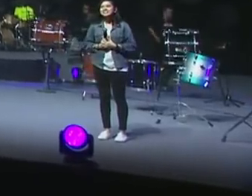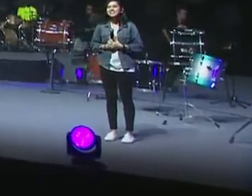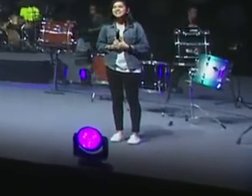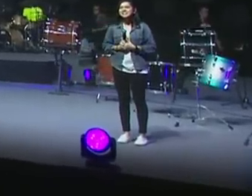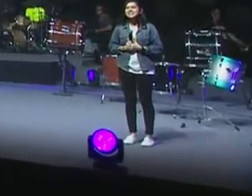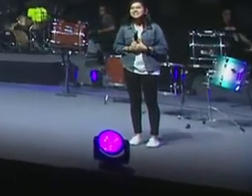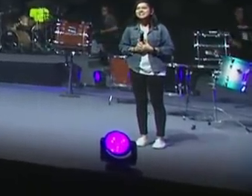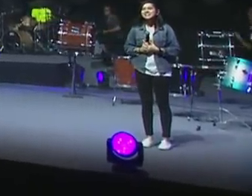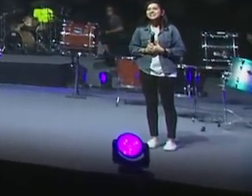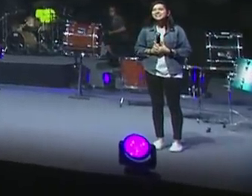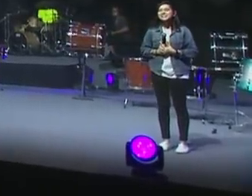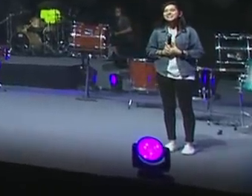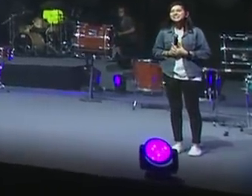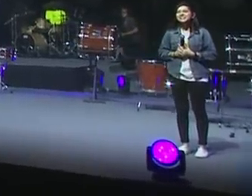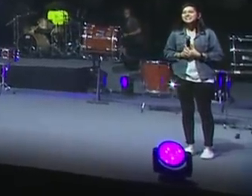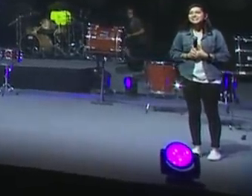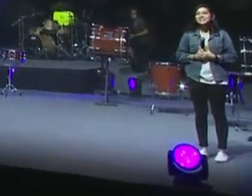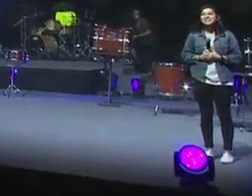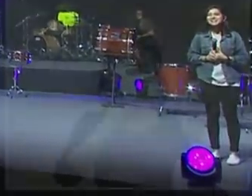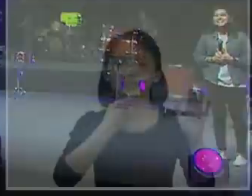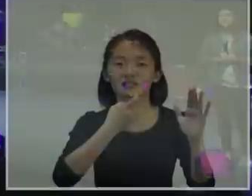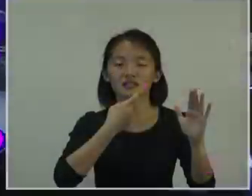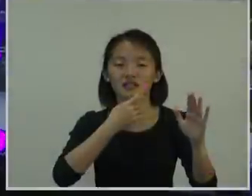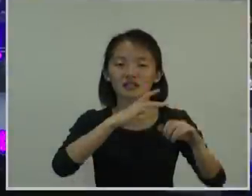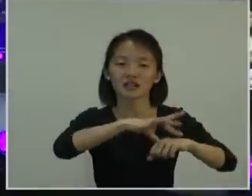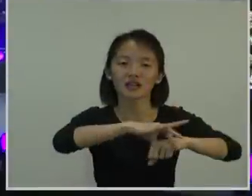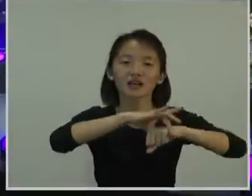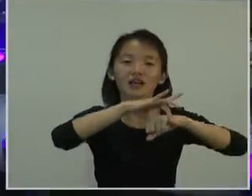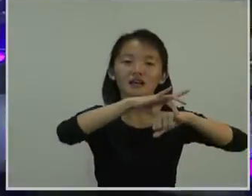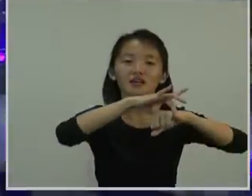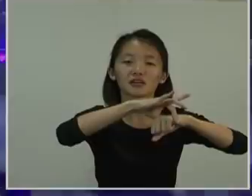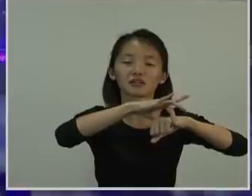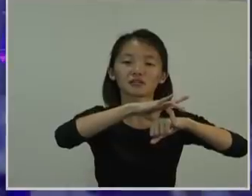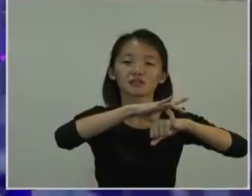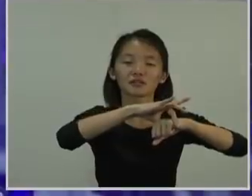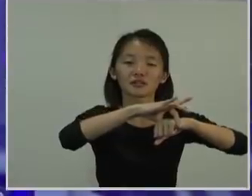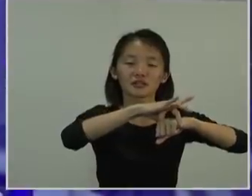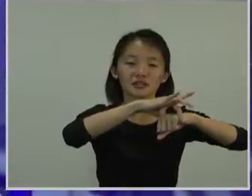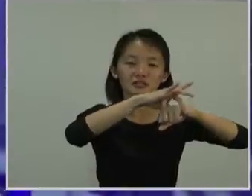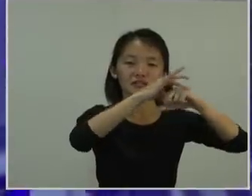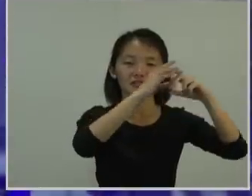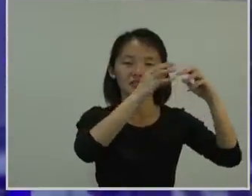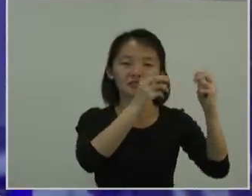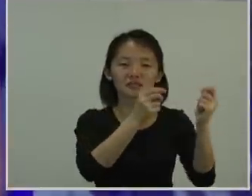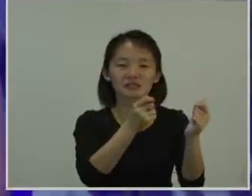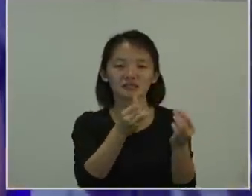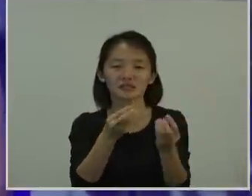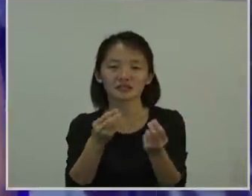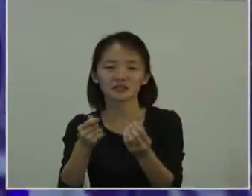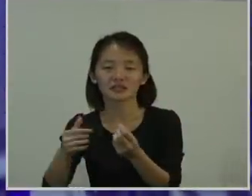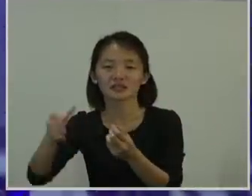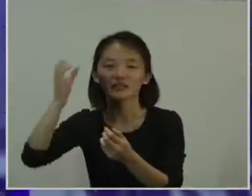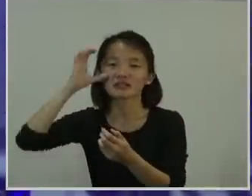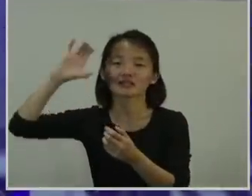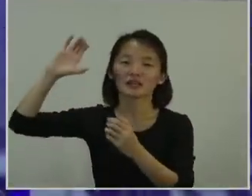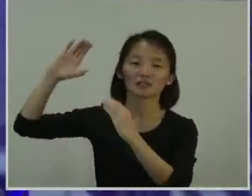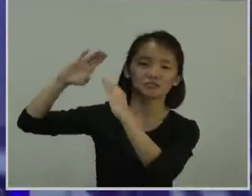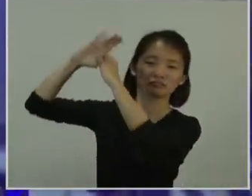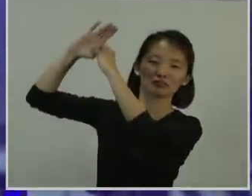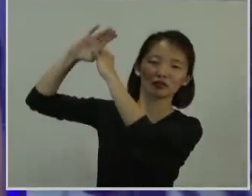the earth shall soon dissolve like snow, the sun forbear to shine, he will my shield and portion